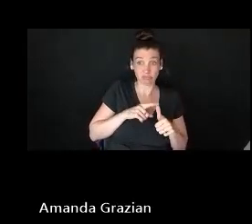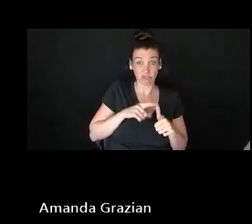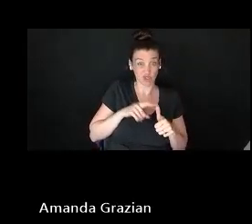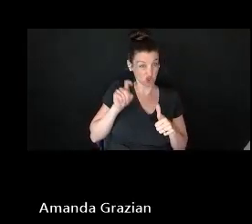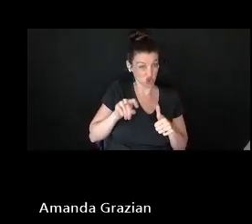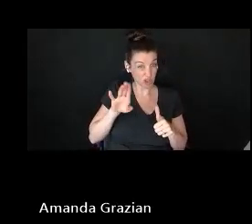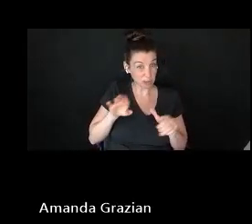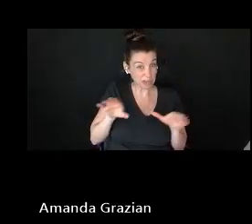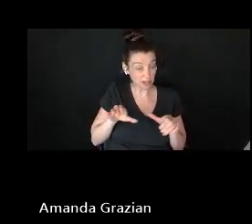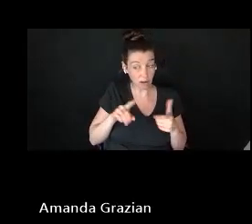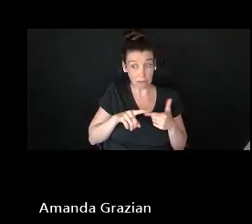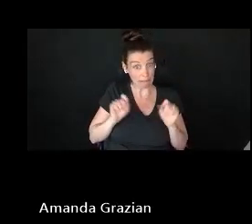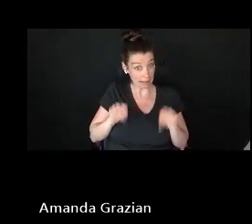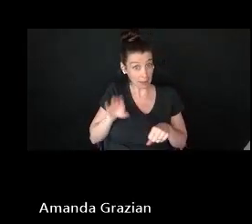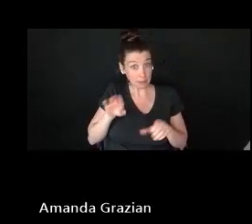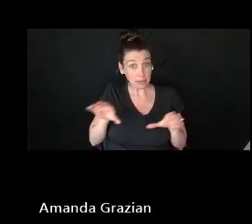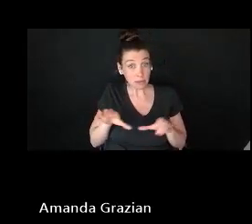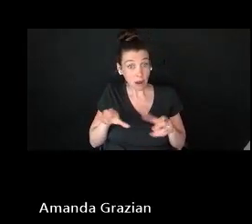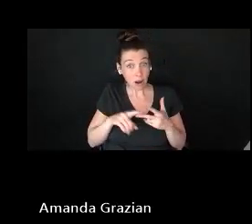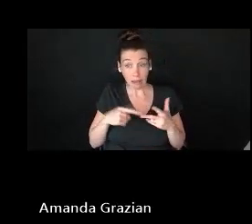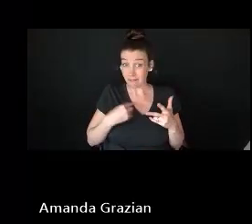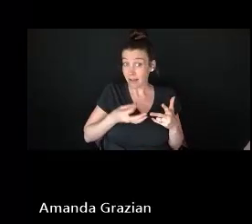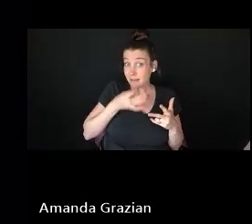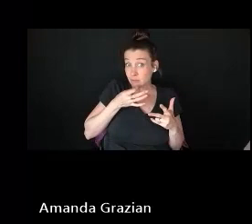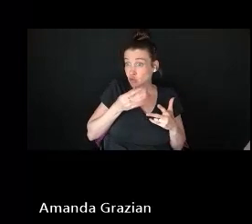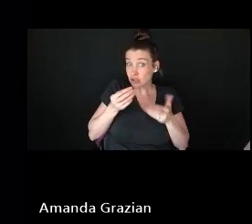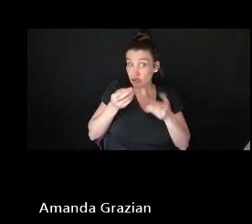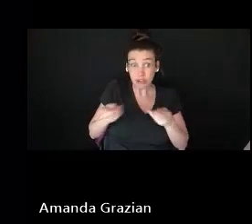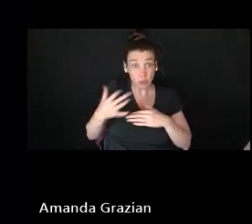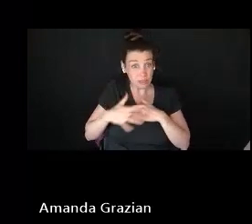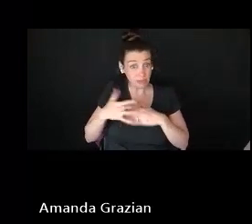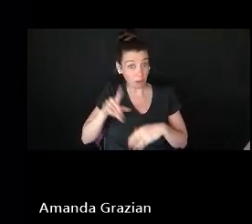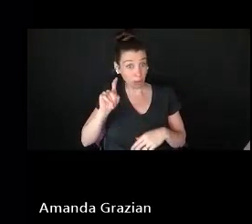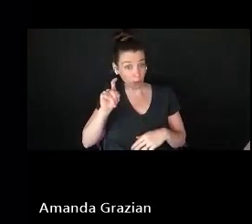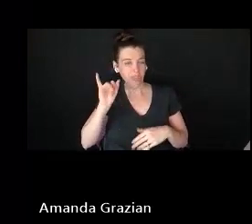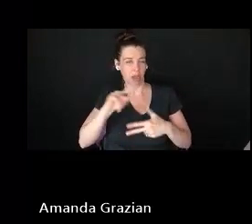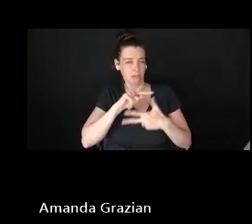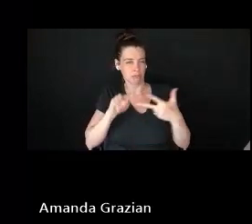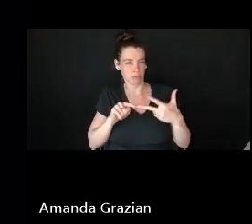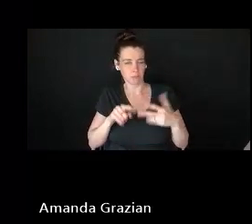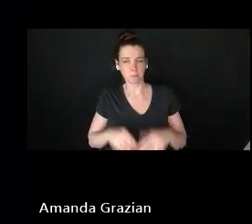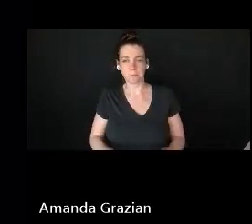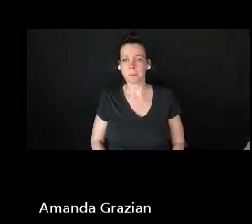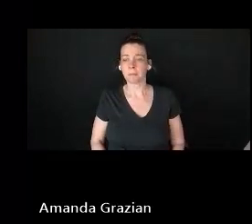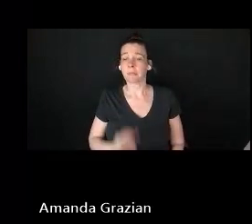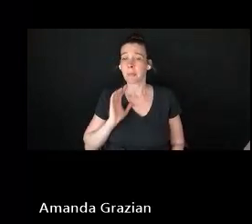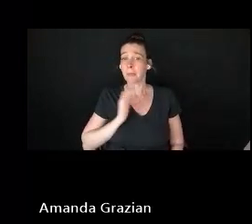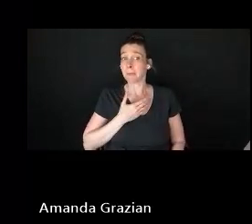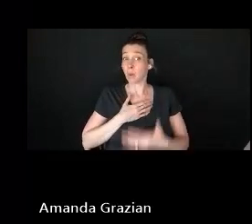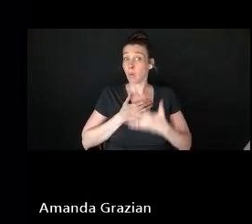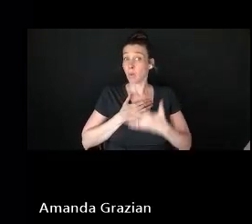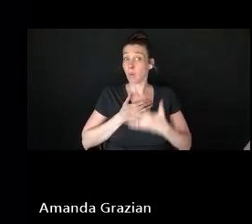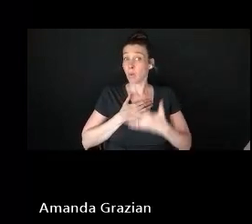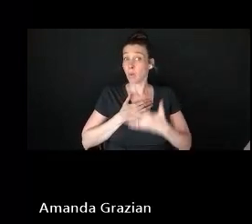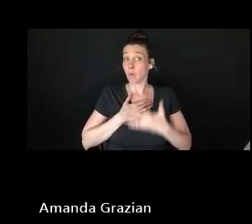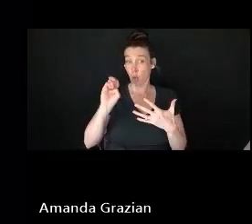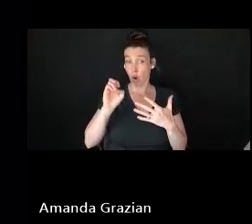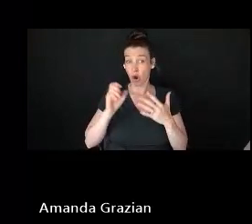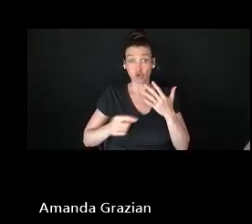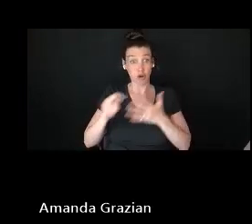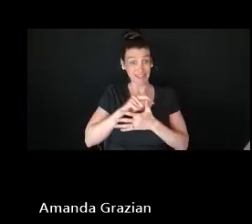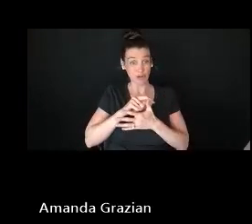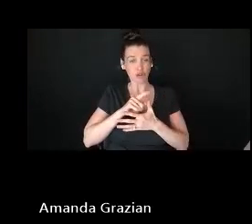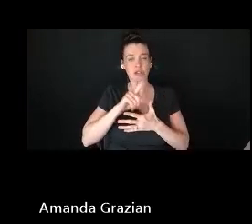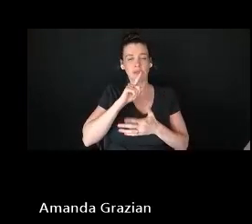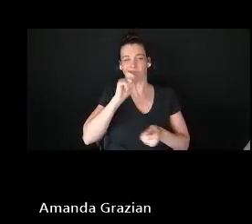there expertise and resources in place to do it? The five core criteria have been reorganized into three